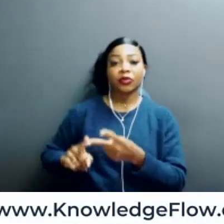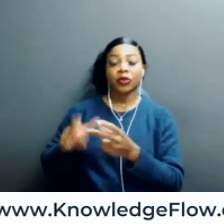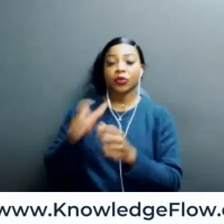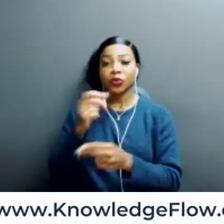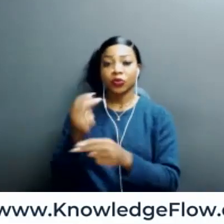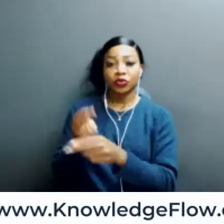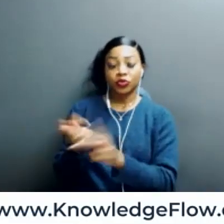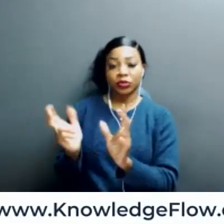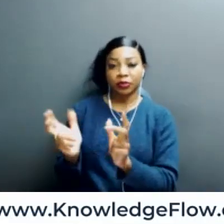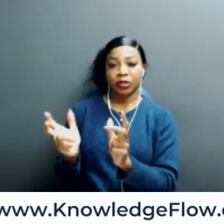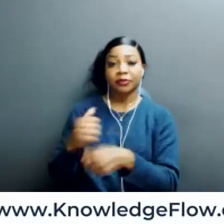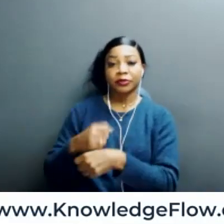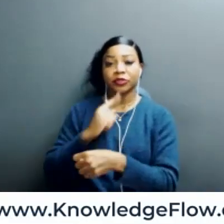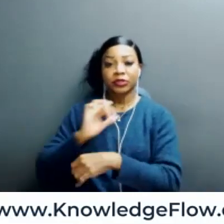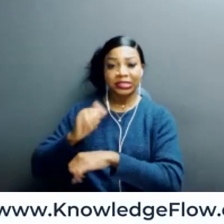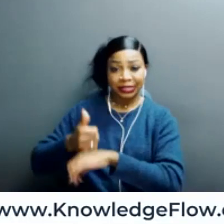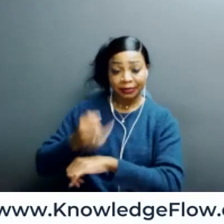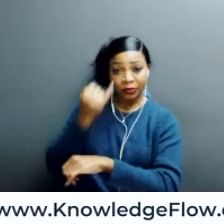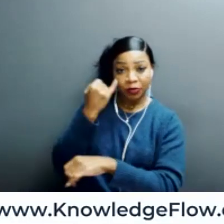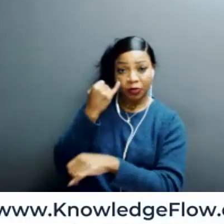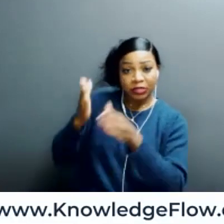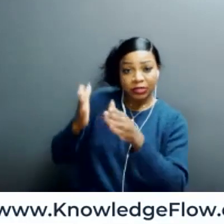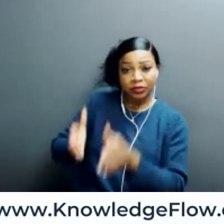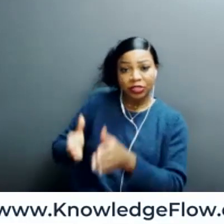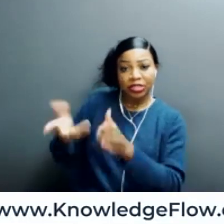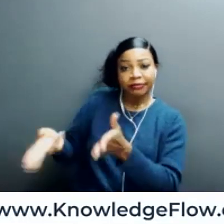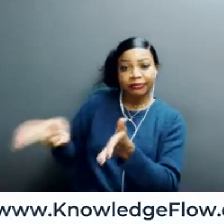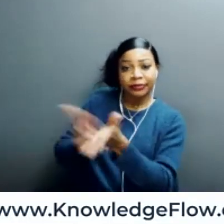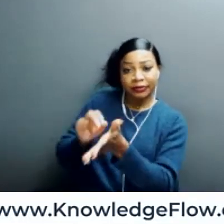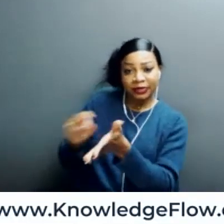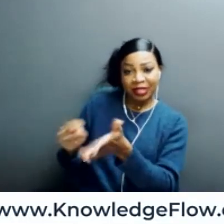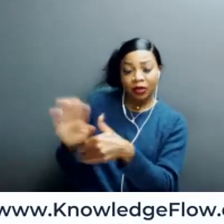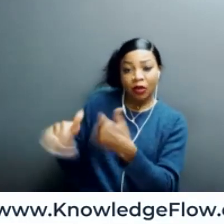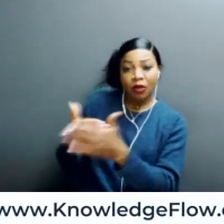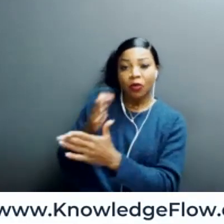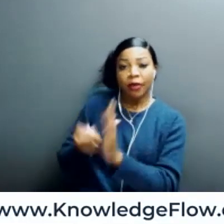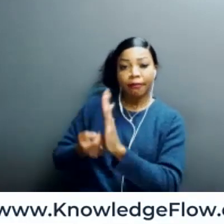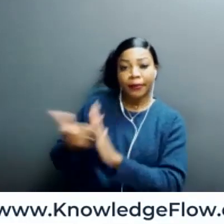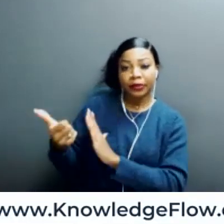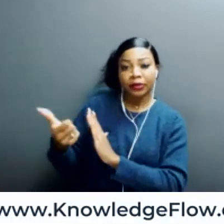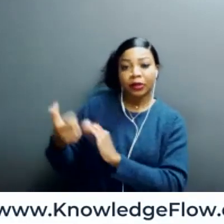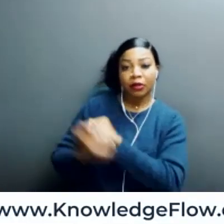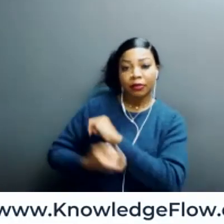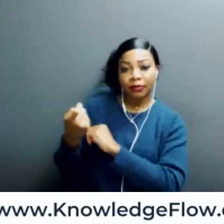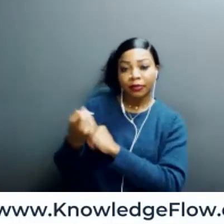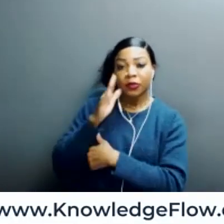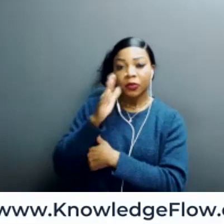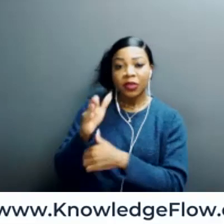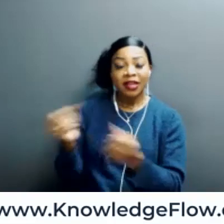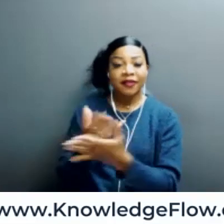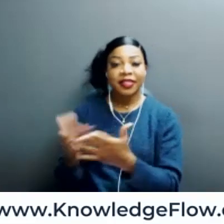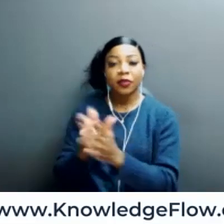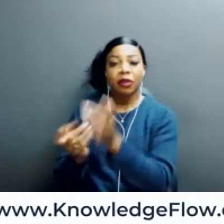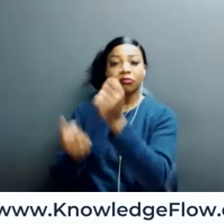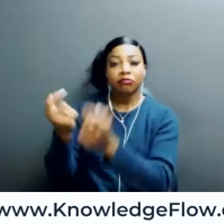in place so that when a user logs in all of that is deleted so cash is cleared you know browser cookies are gone